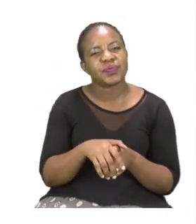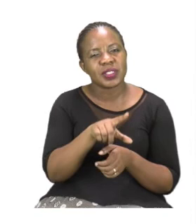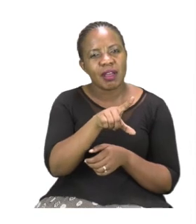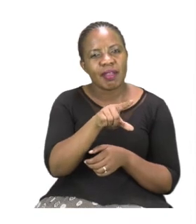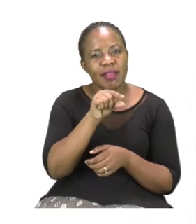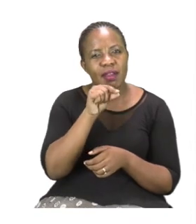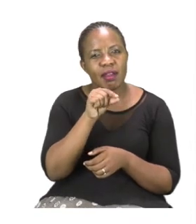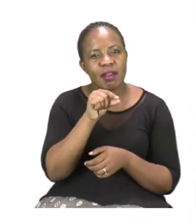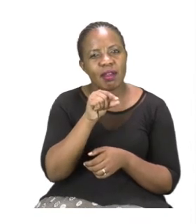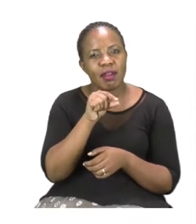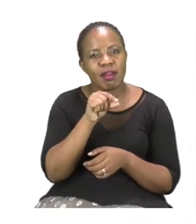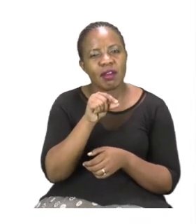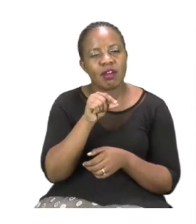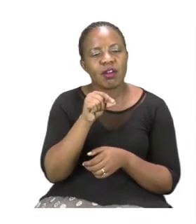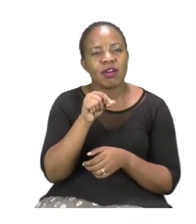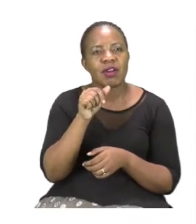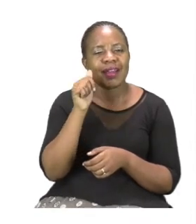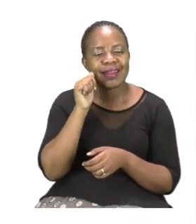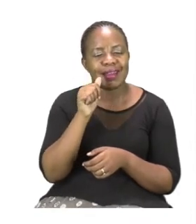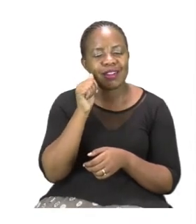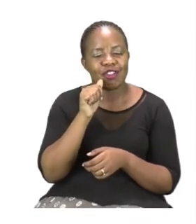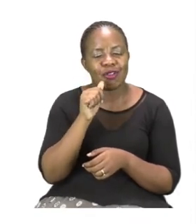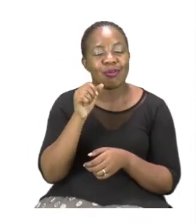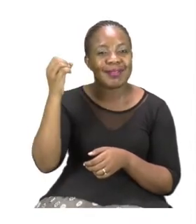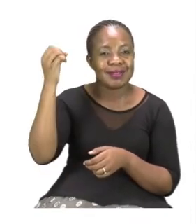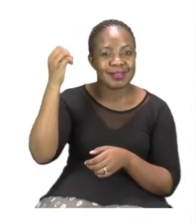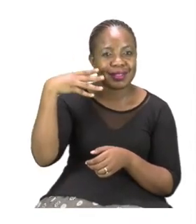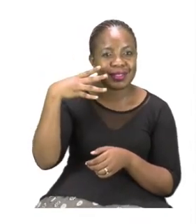the yellow sun.